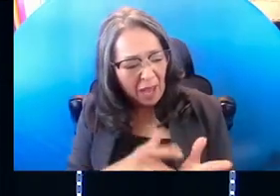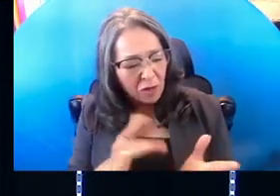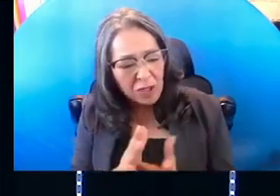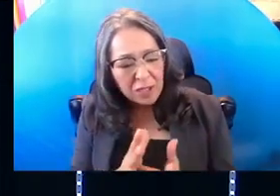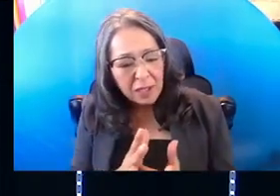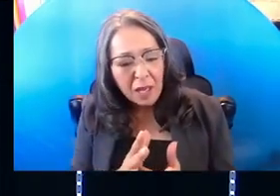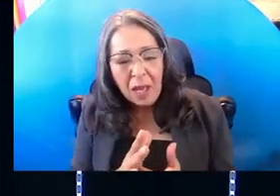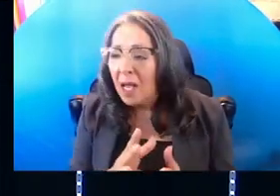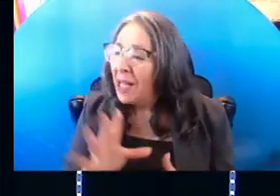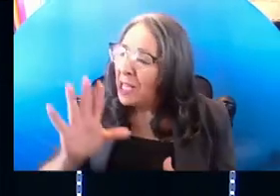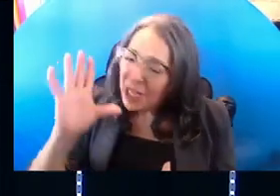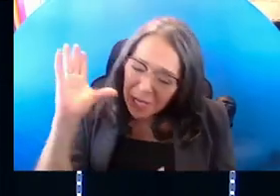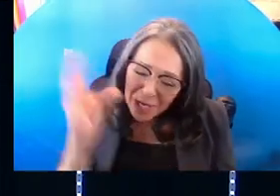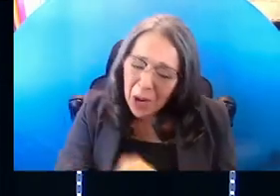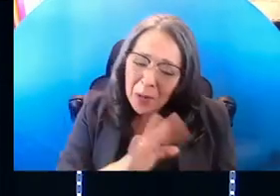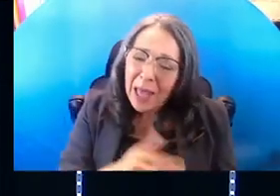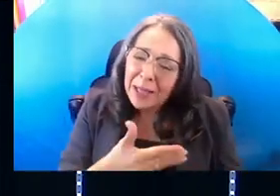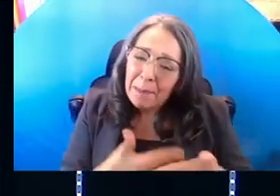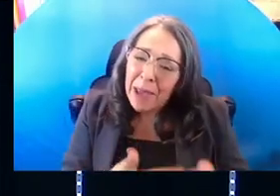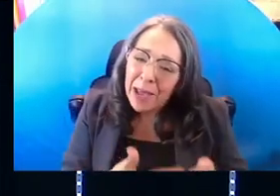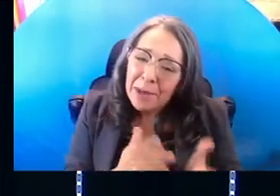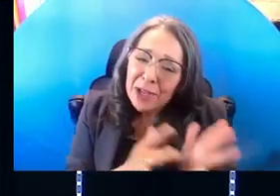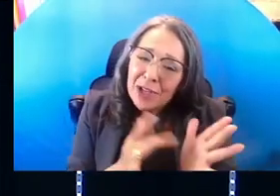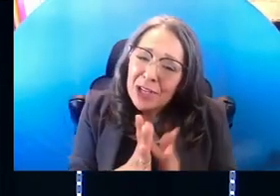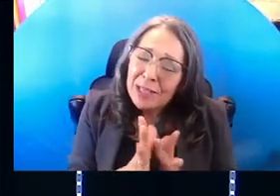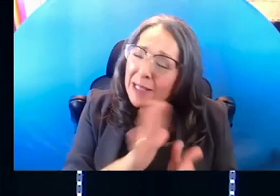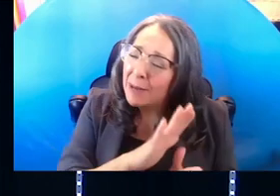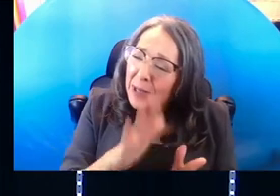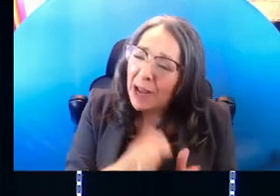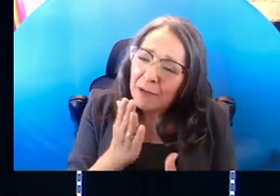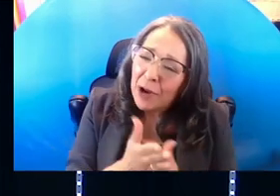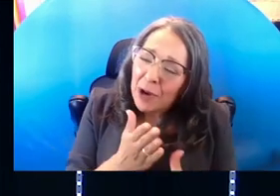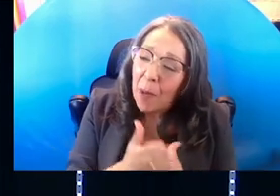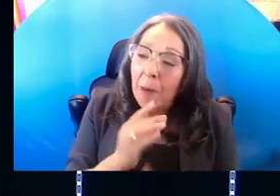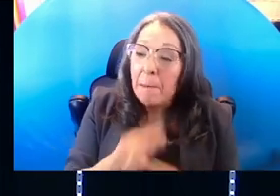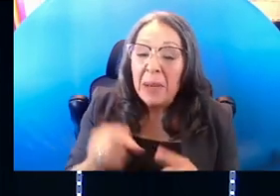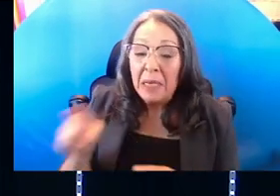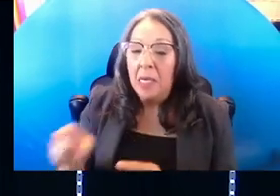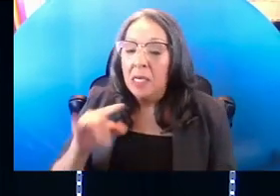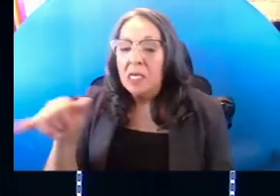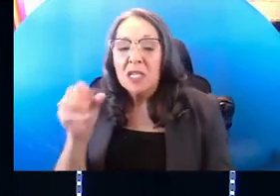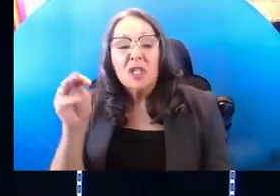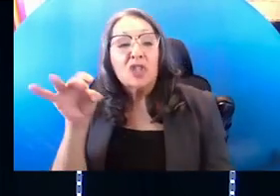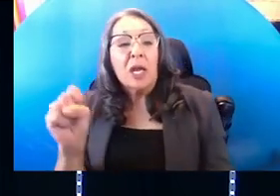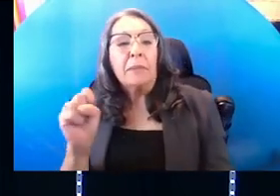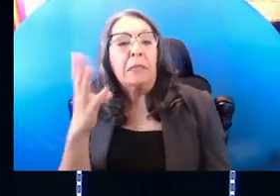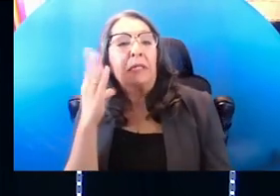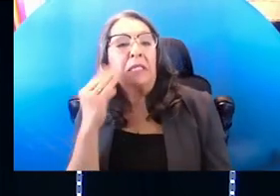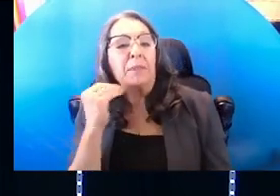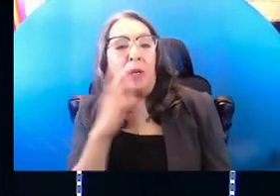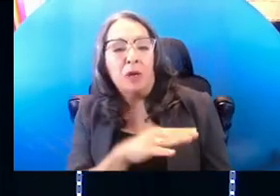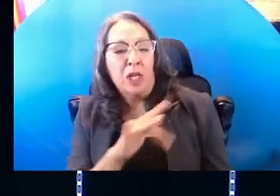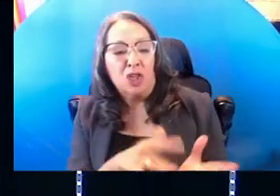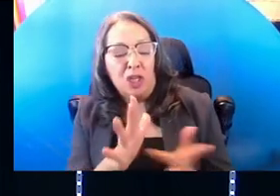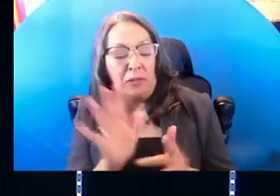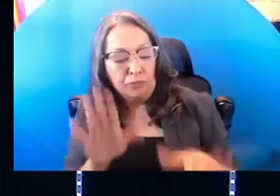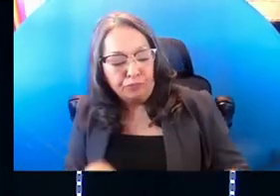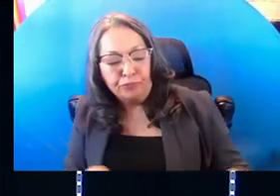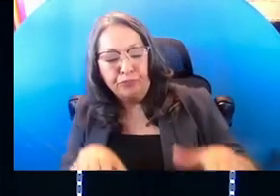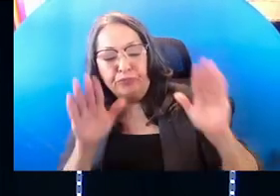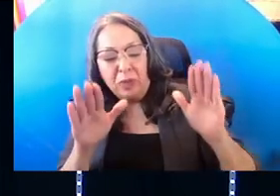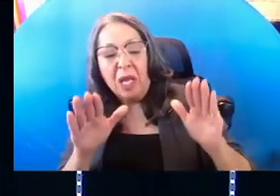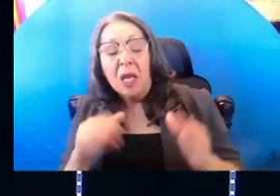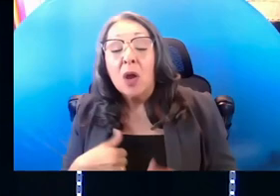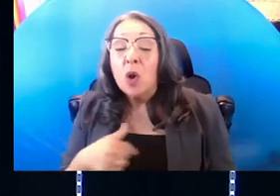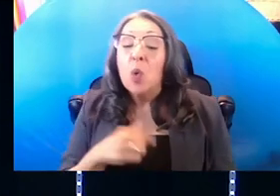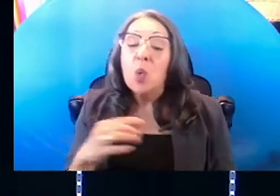baby Jesus. You know what I mean? It's like, never. But he got to experience all of that. And so, again, this is just an assumption from our part, but